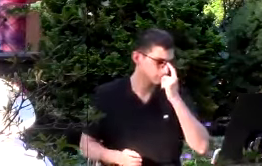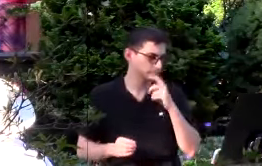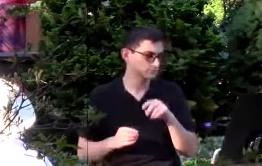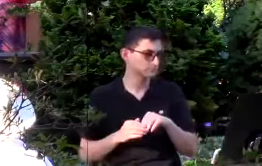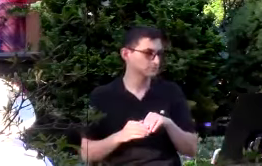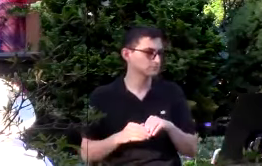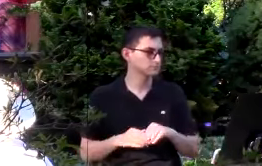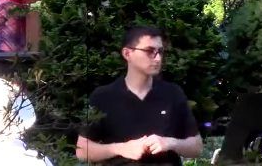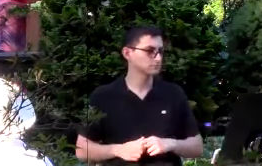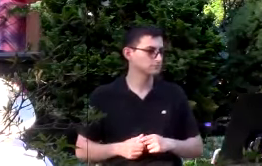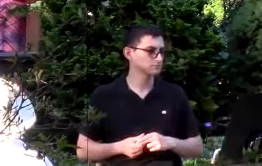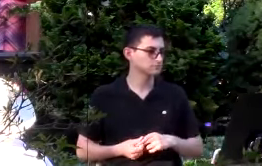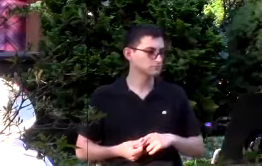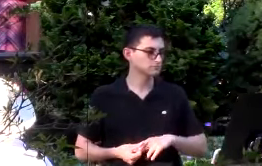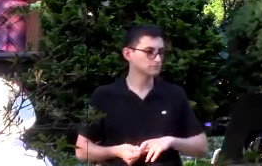Yitkadal v'yitkadash